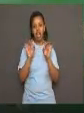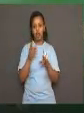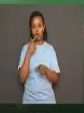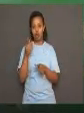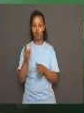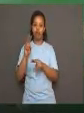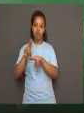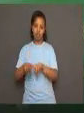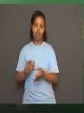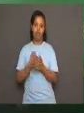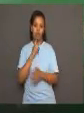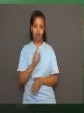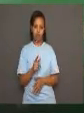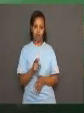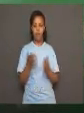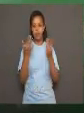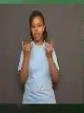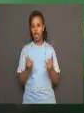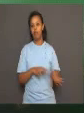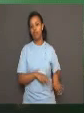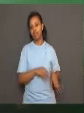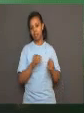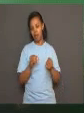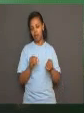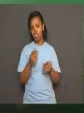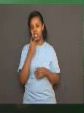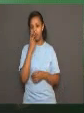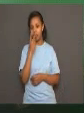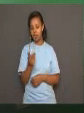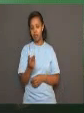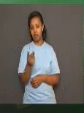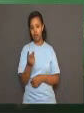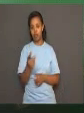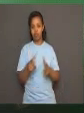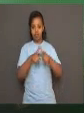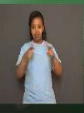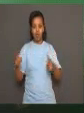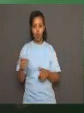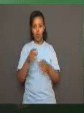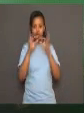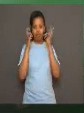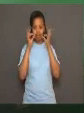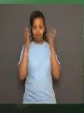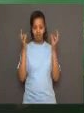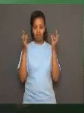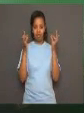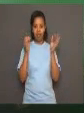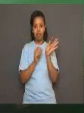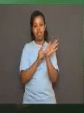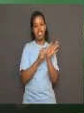Now, students, take a look at the list of big cats with marked